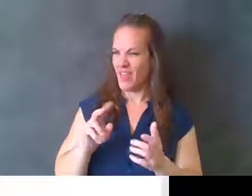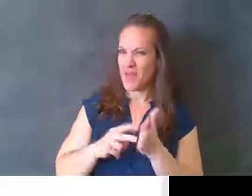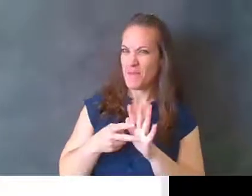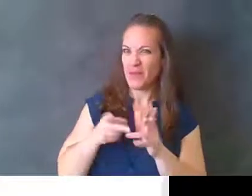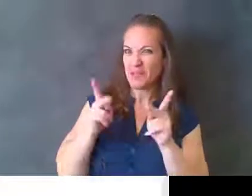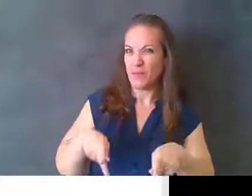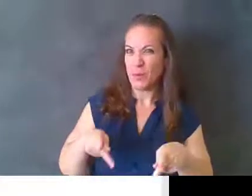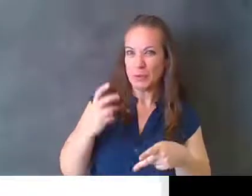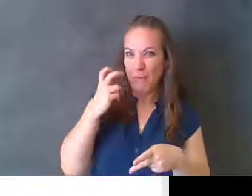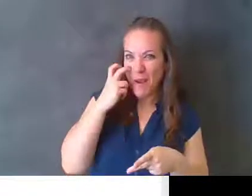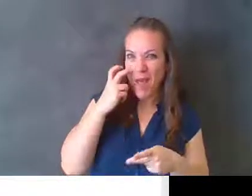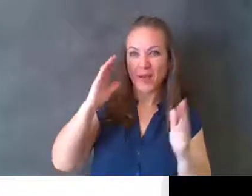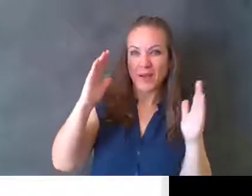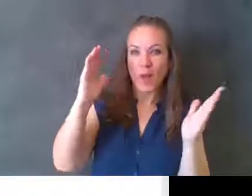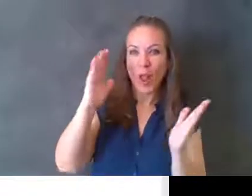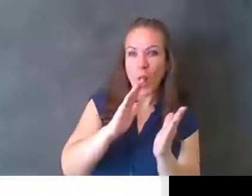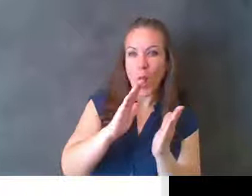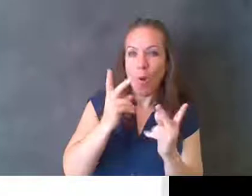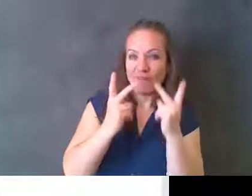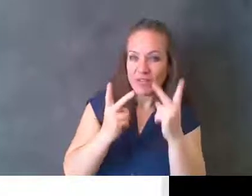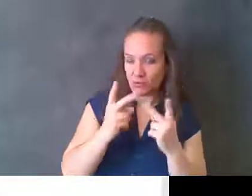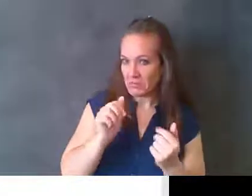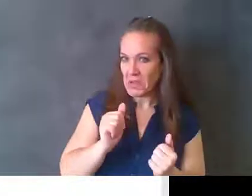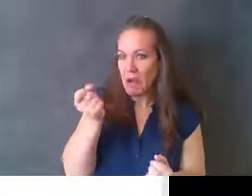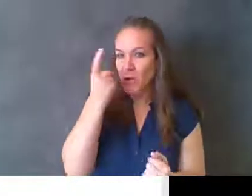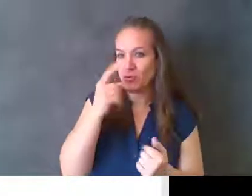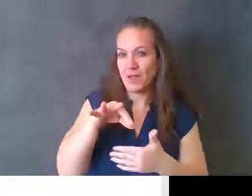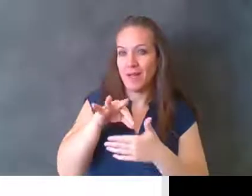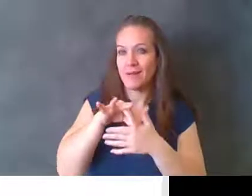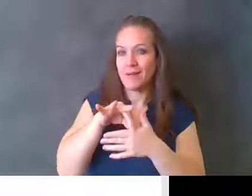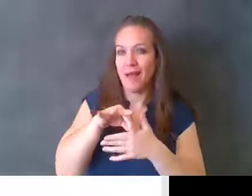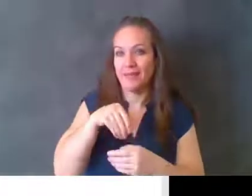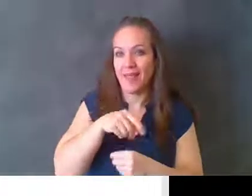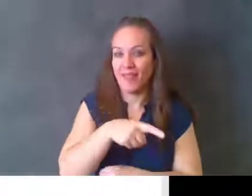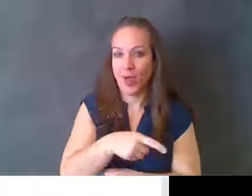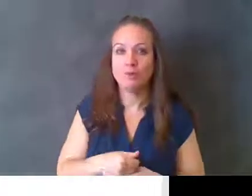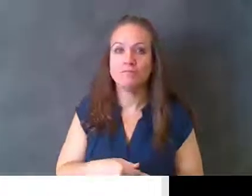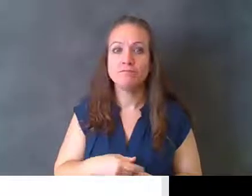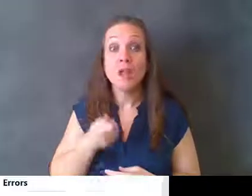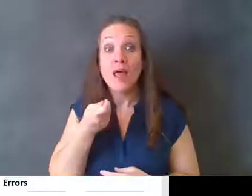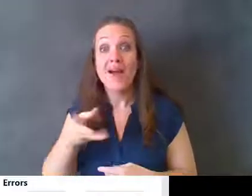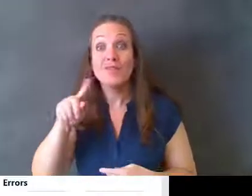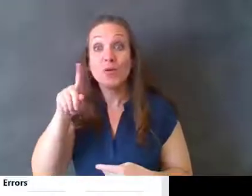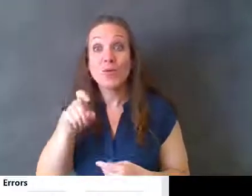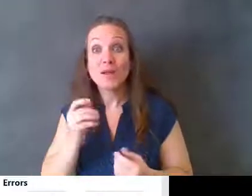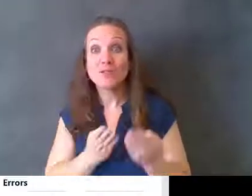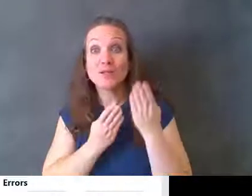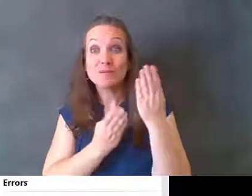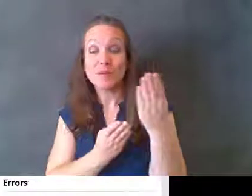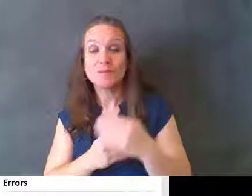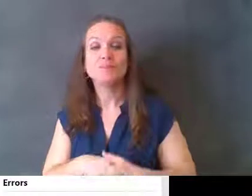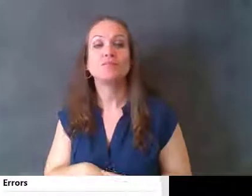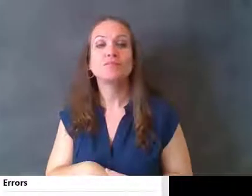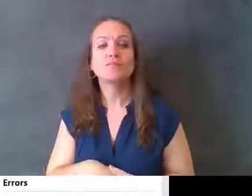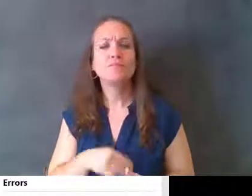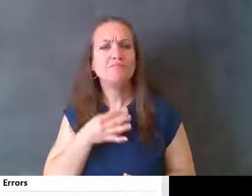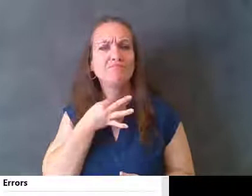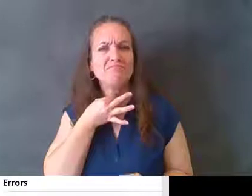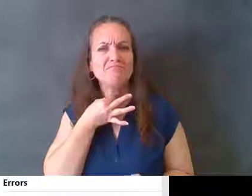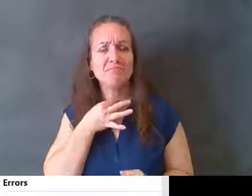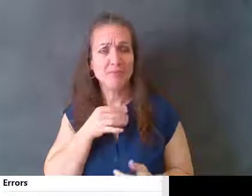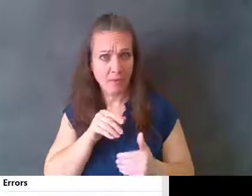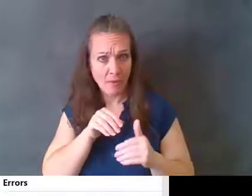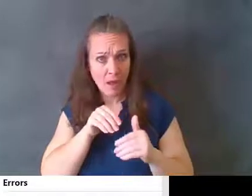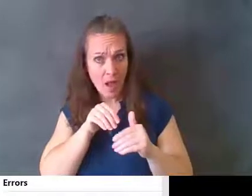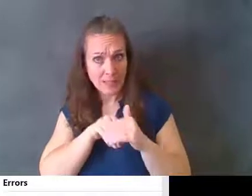that table a little better. And we have some questions here. So Lizette wants to know, does the accessibility of the